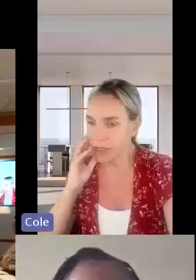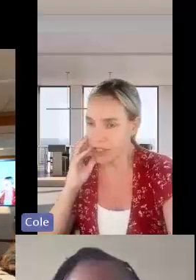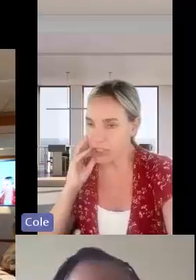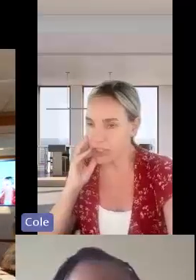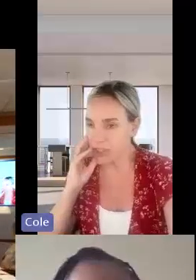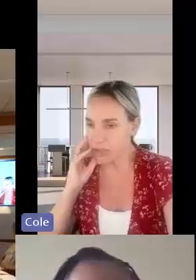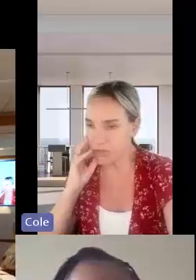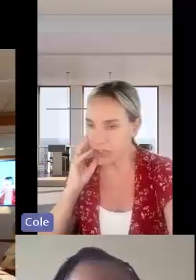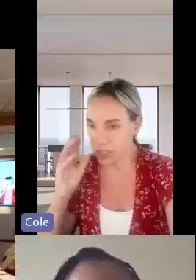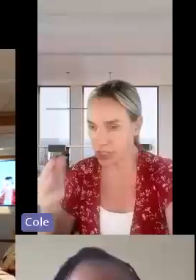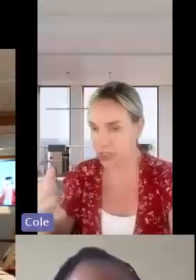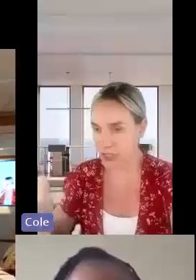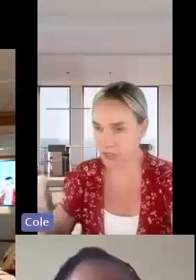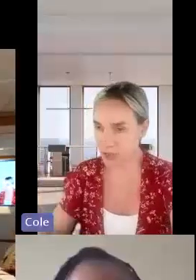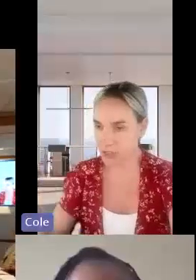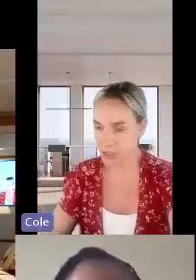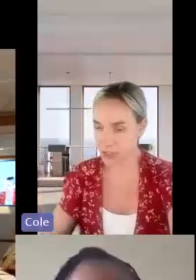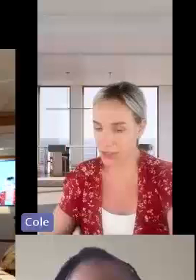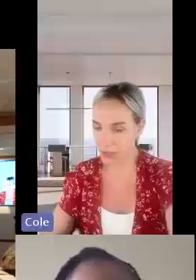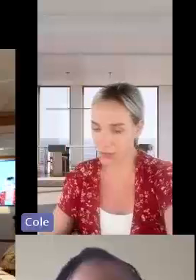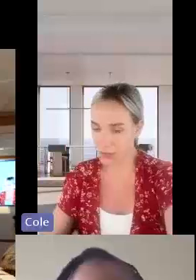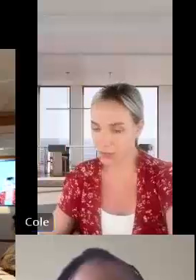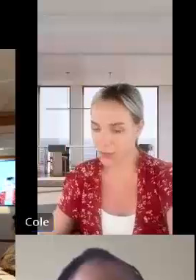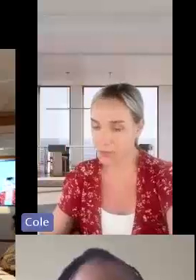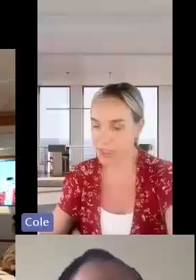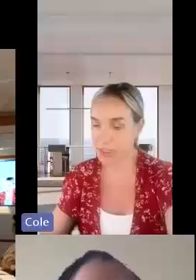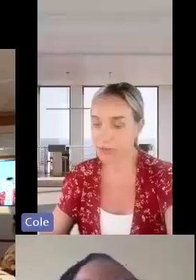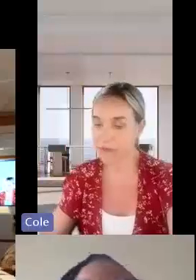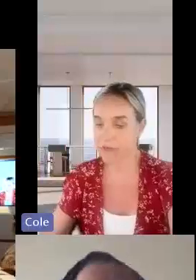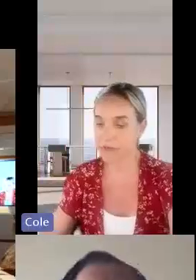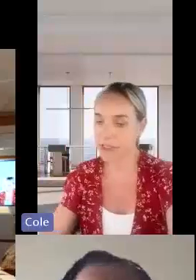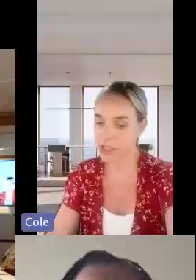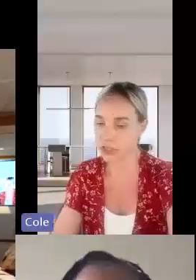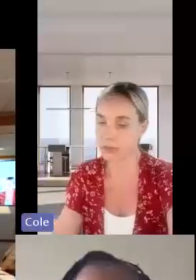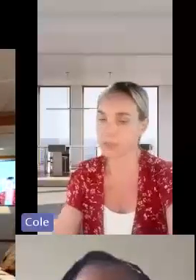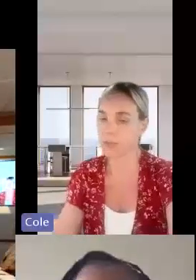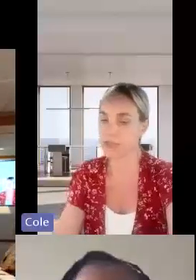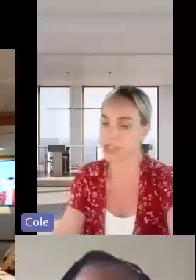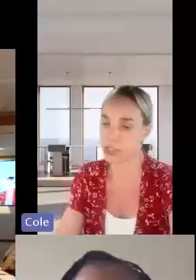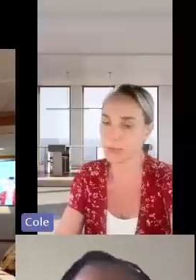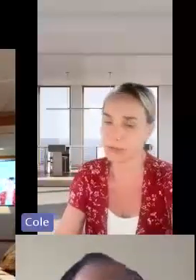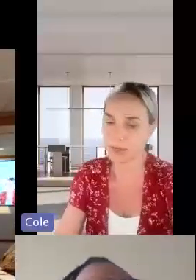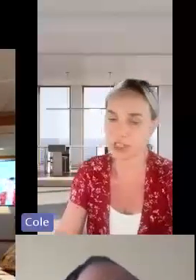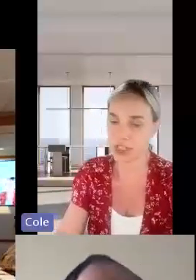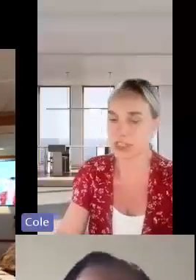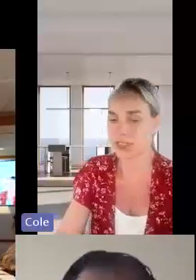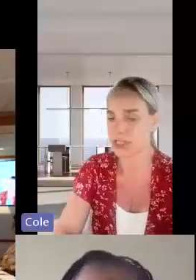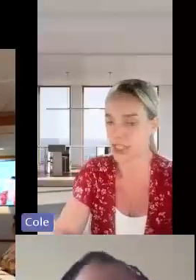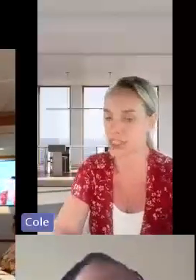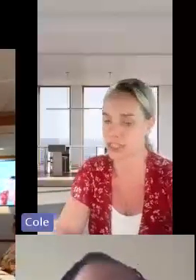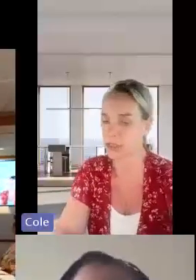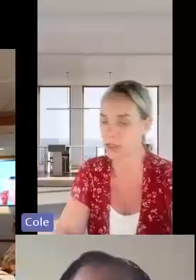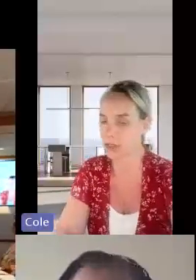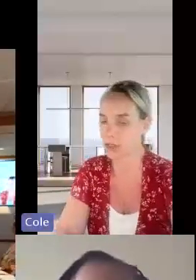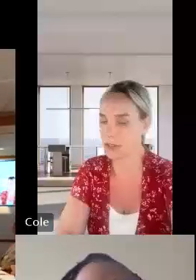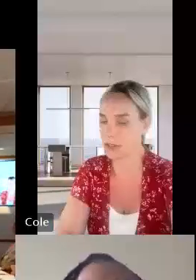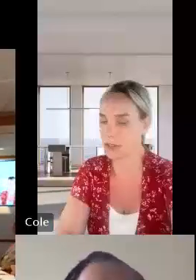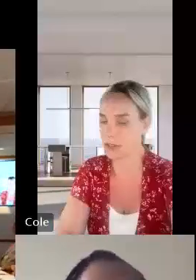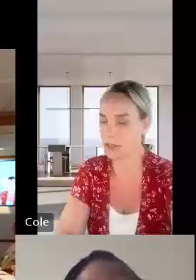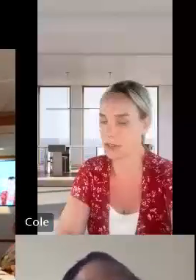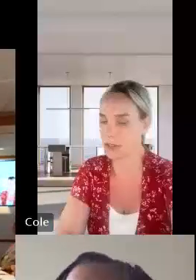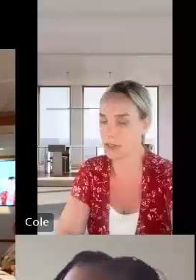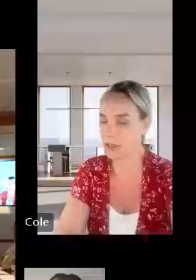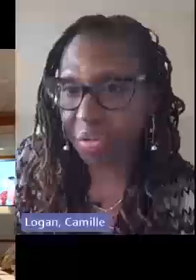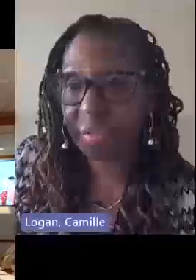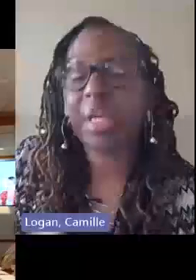school population. This is for Indigenous students themselves or for the general population about Indigenous education?